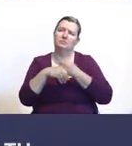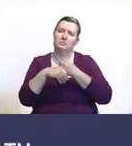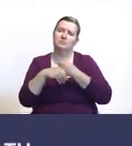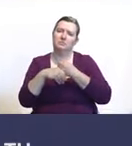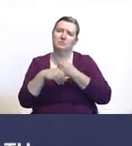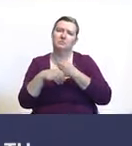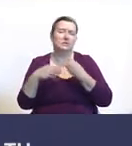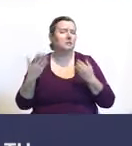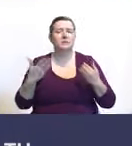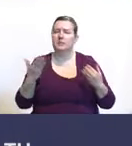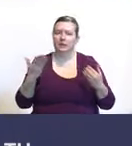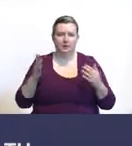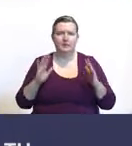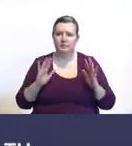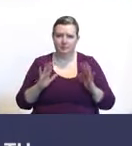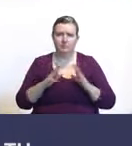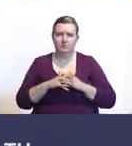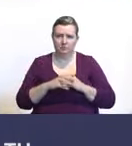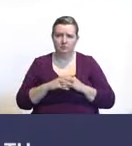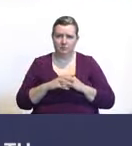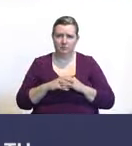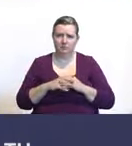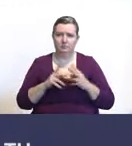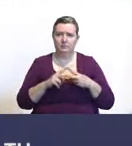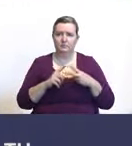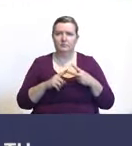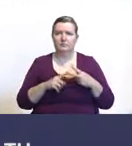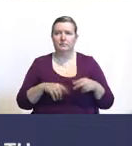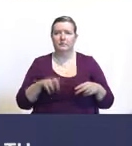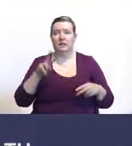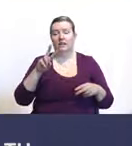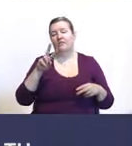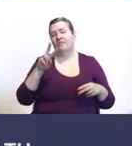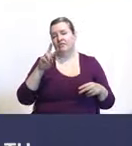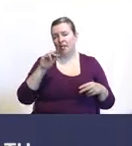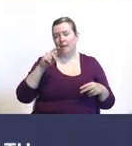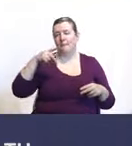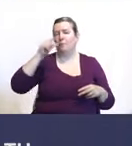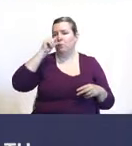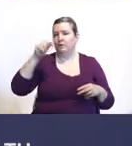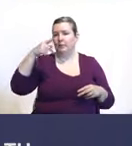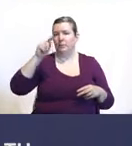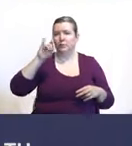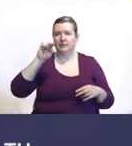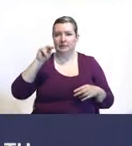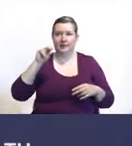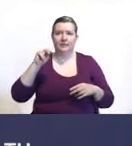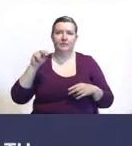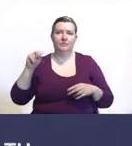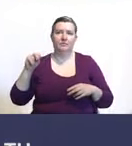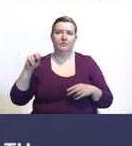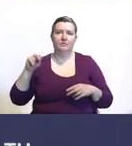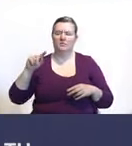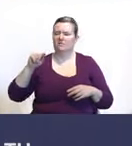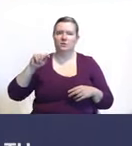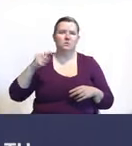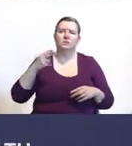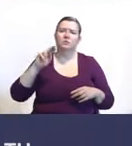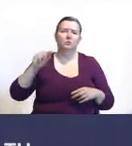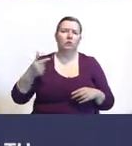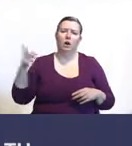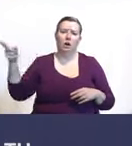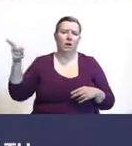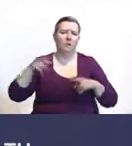that are far beyond New Jersey. Vladimir Putin is a thug. He runs a kleptocracy. This is a